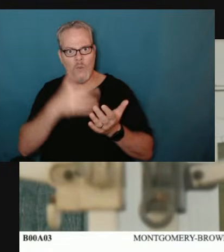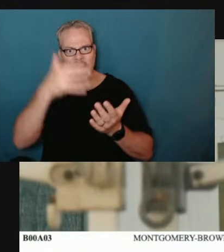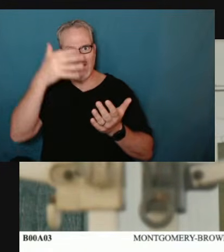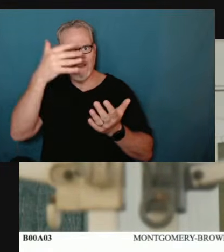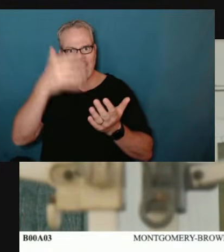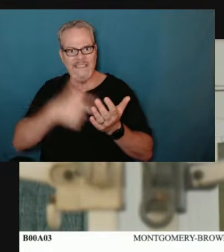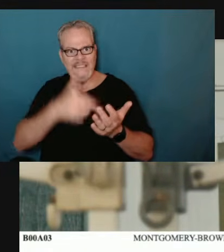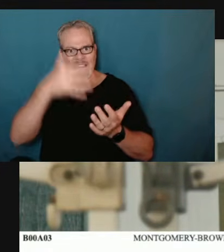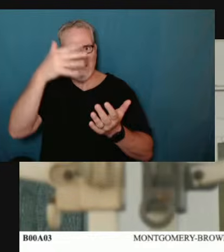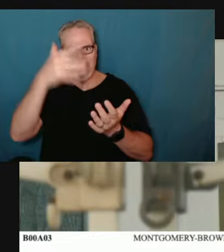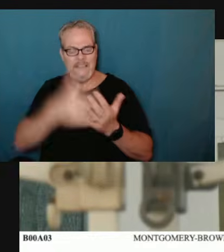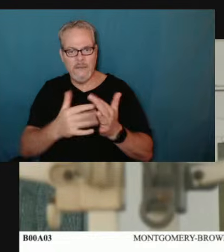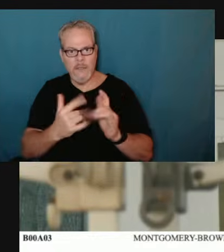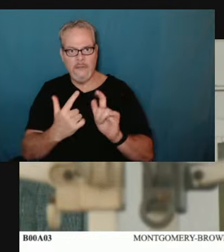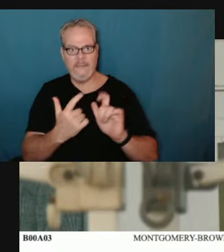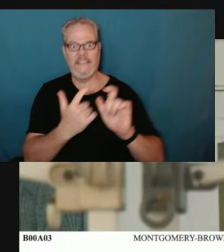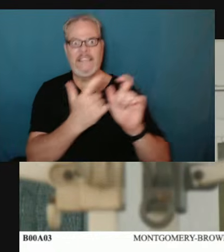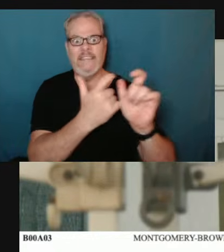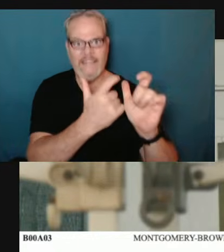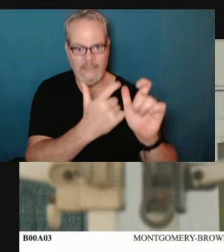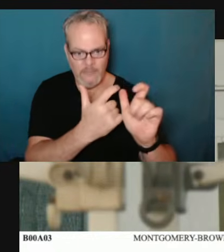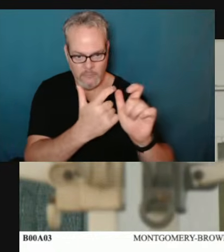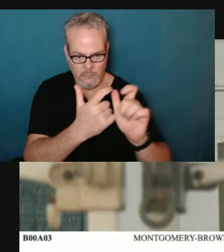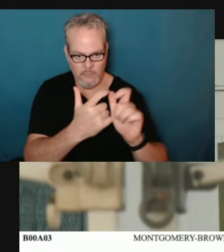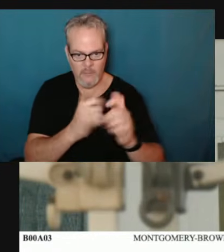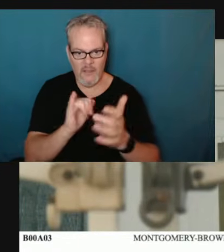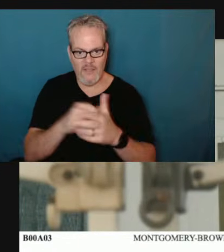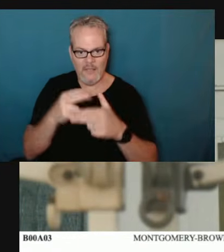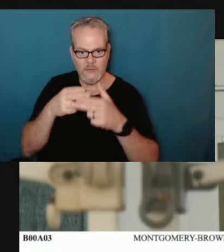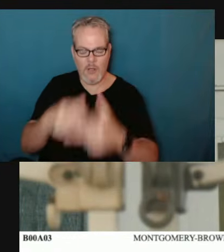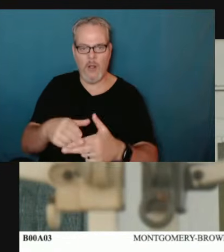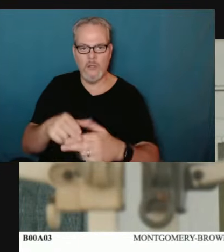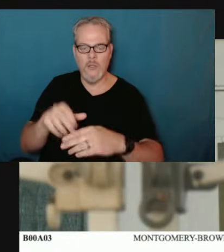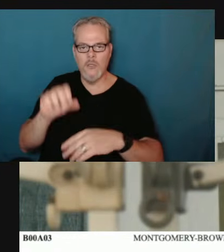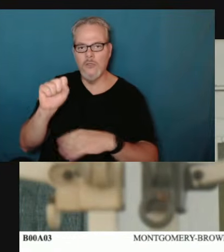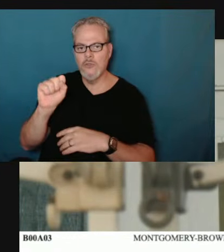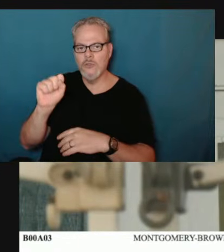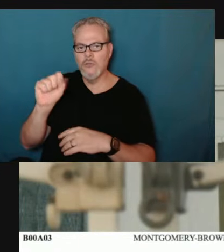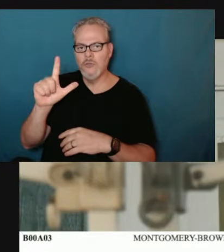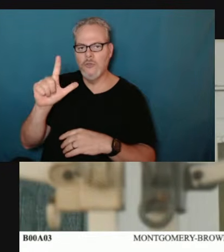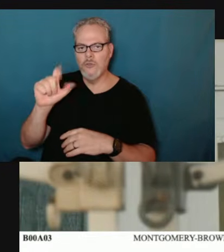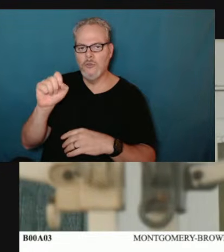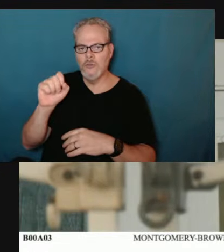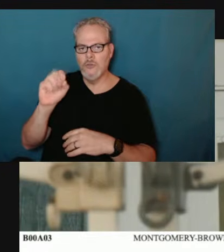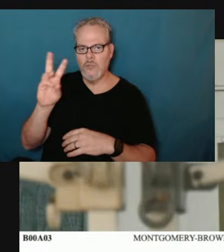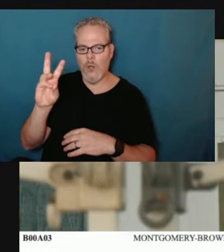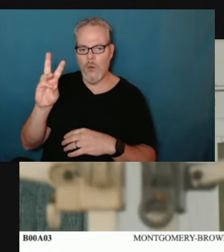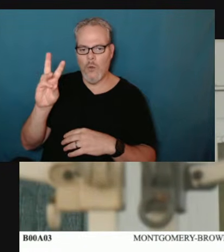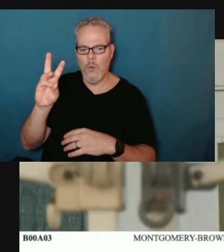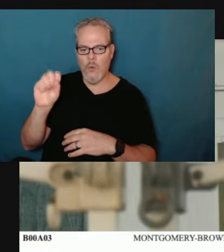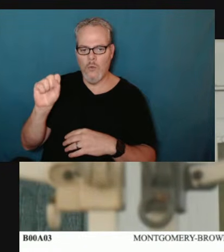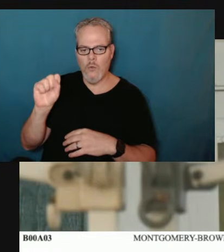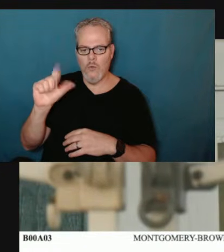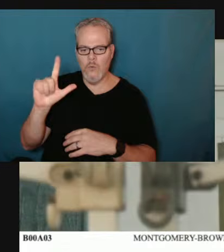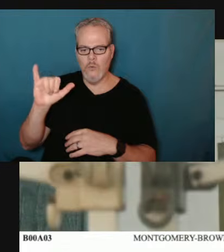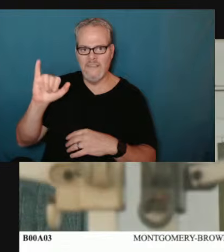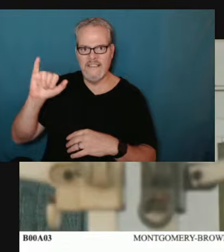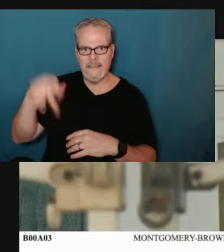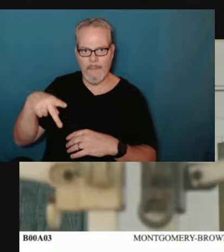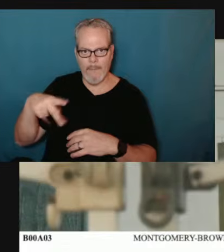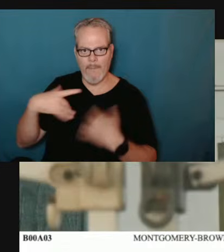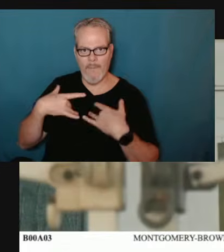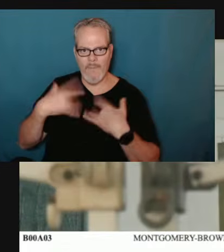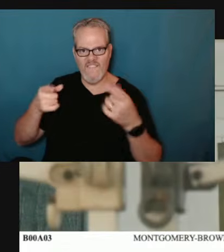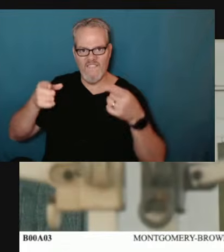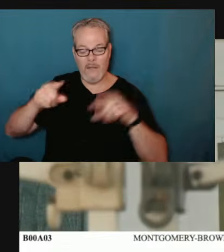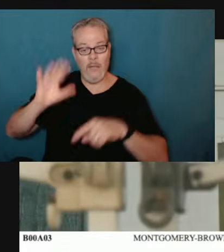And this was called a slow slip event. At the time, they called them slow earthquakes, but that's not really accurate. But it would release the